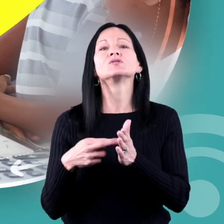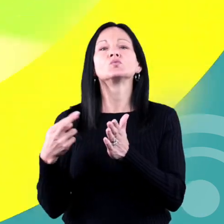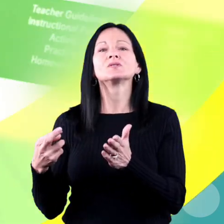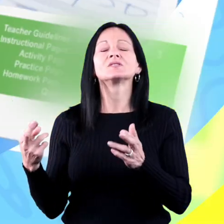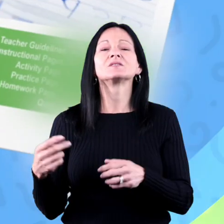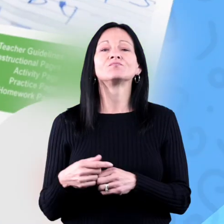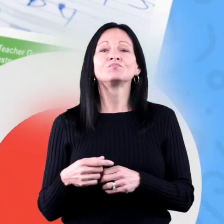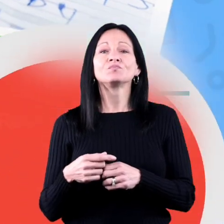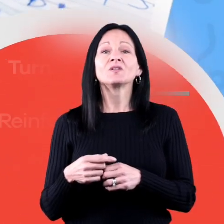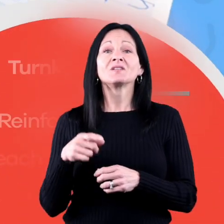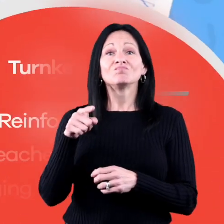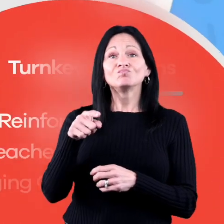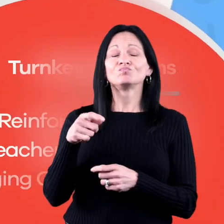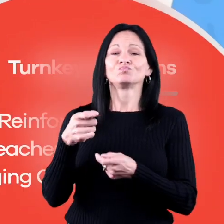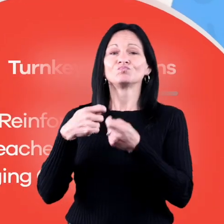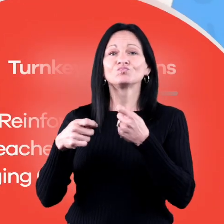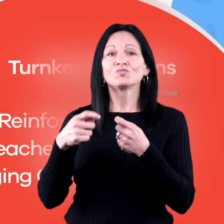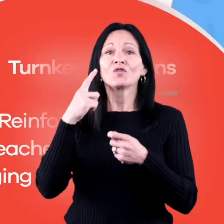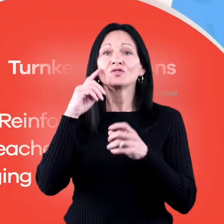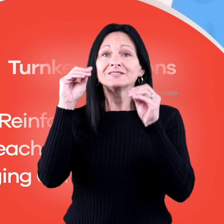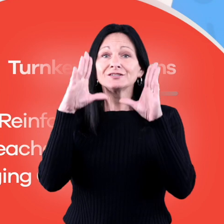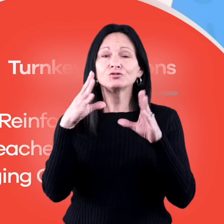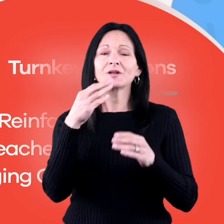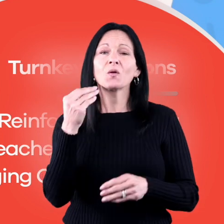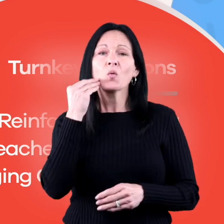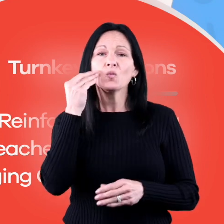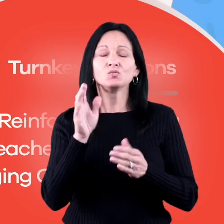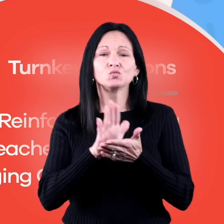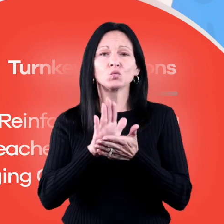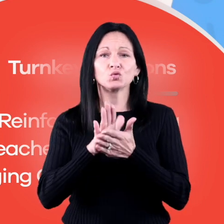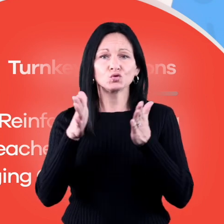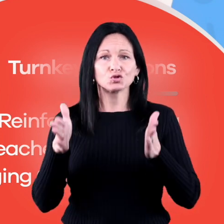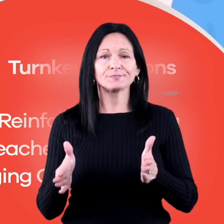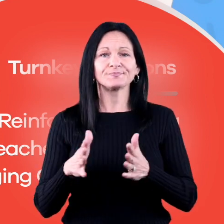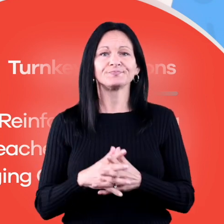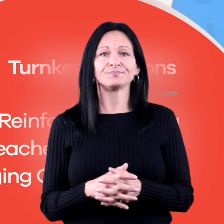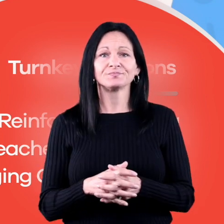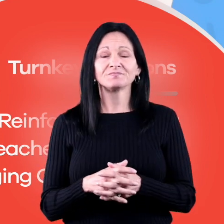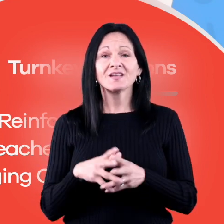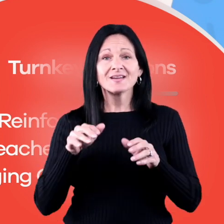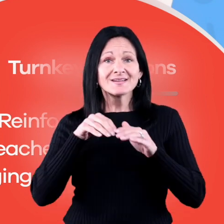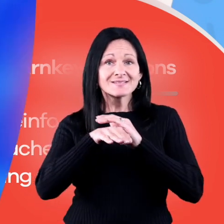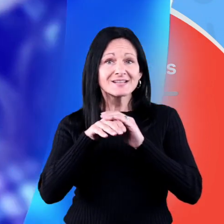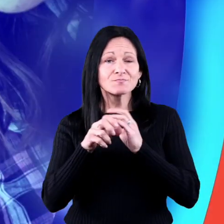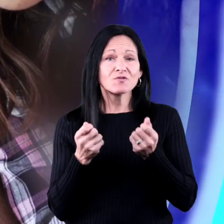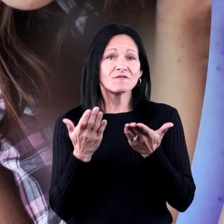resources and turnkey solutions for teachers and homeschoolers.